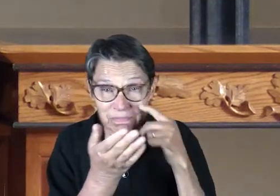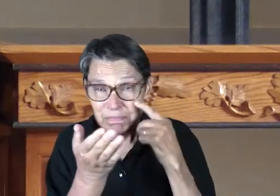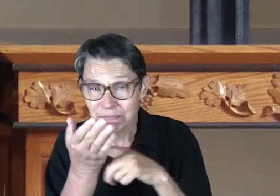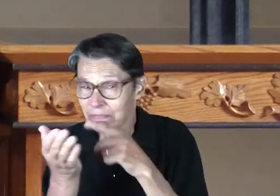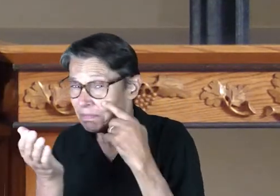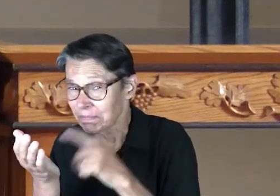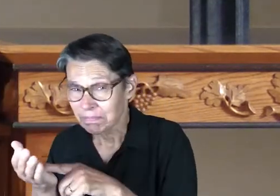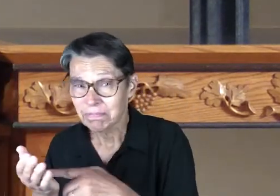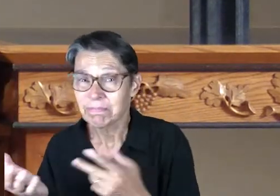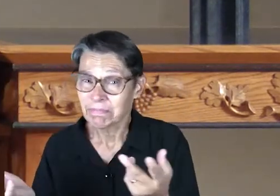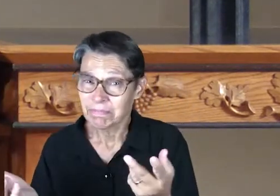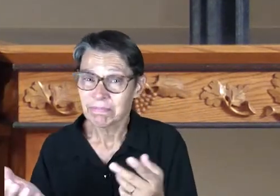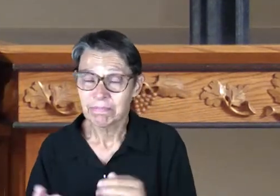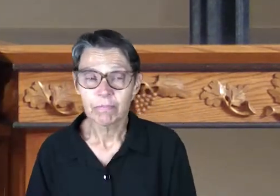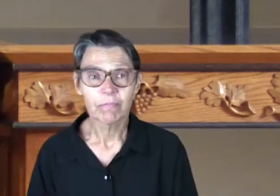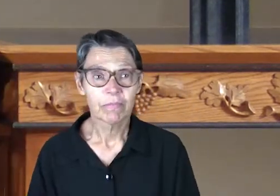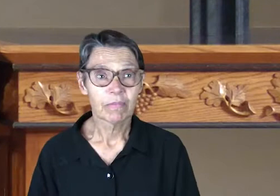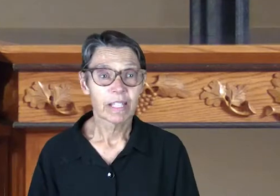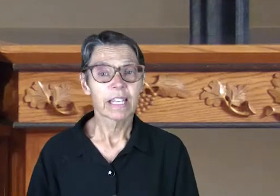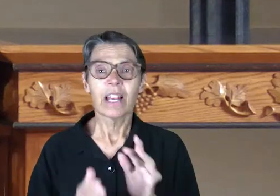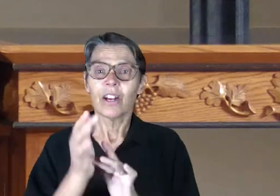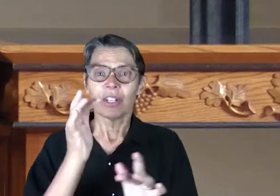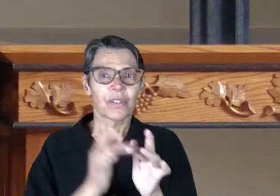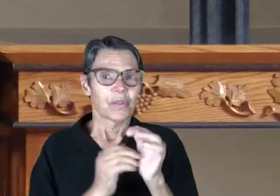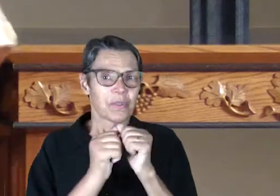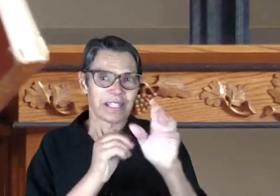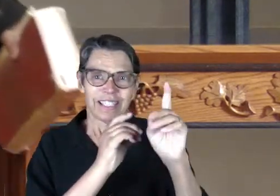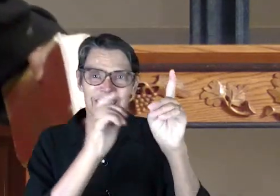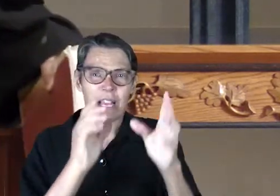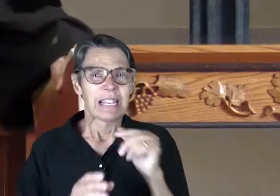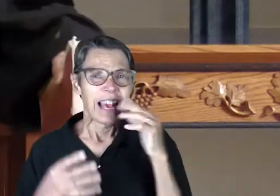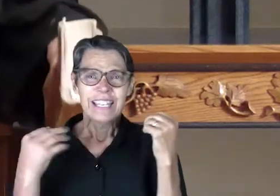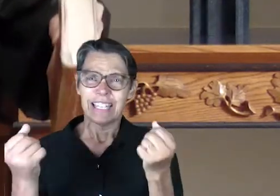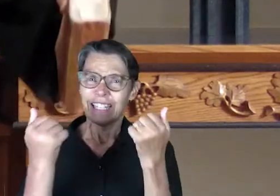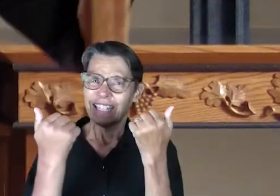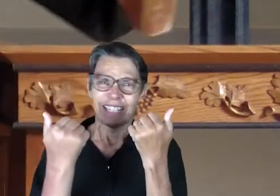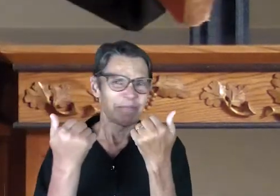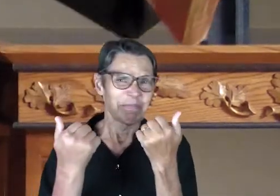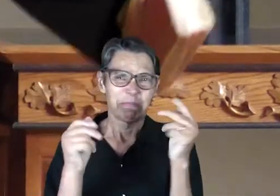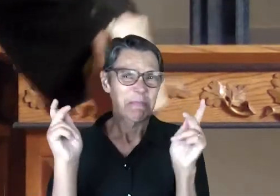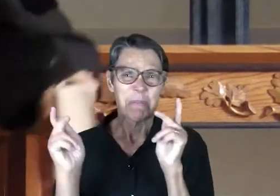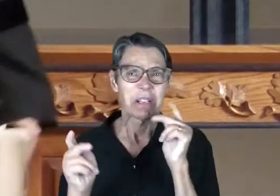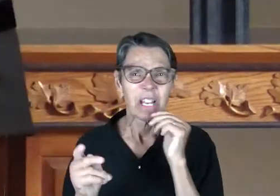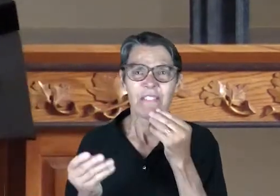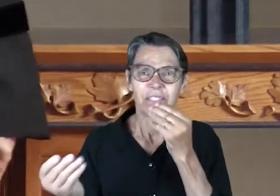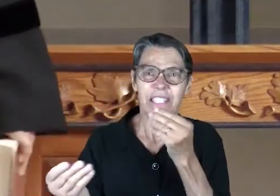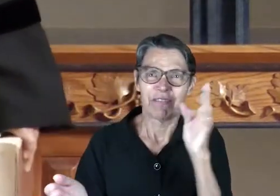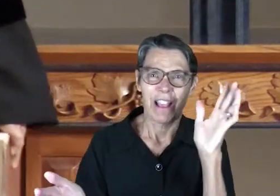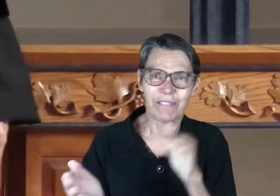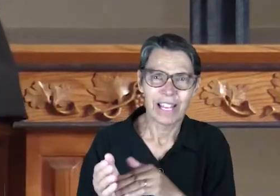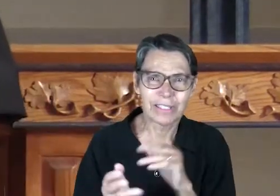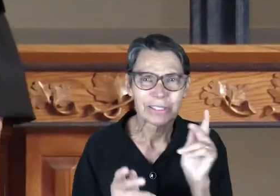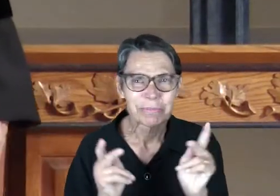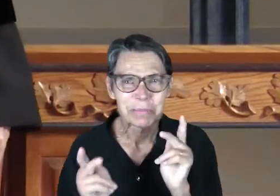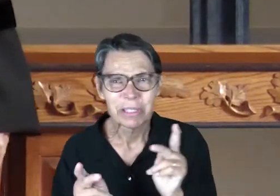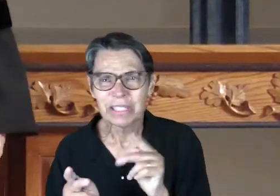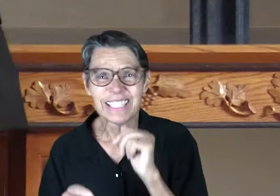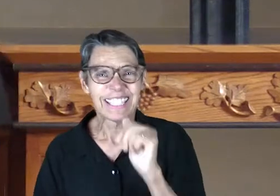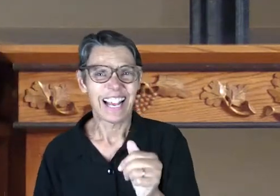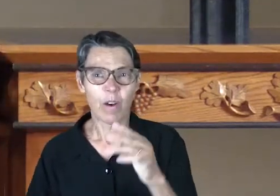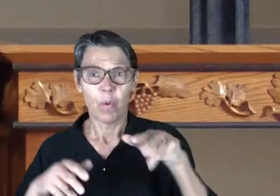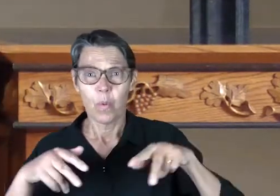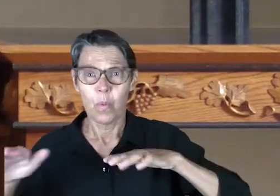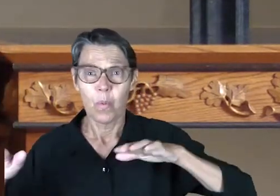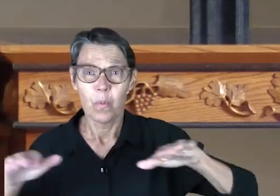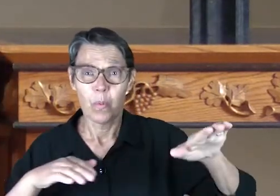Jesus is spending an ordinary time with his disciples. He's not healing anybody. He's not feeding 5,000 people. He's not walking